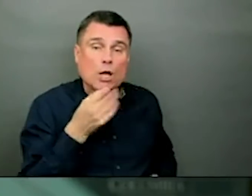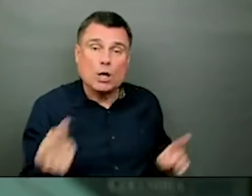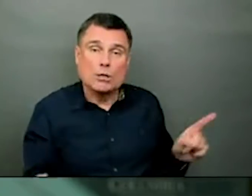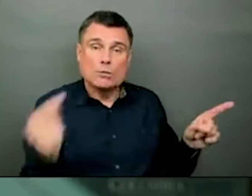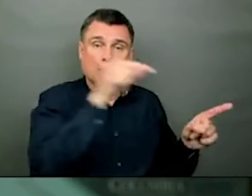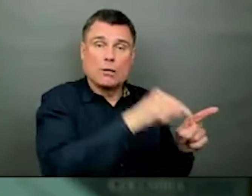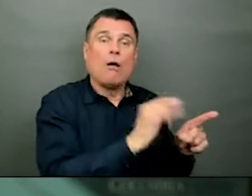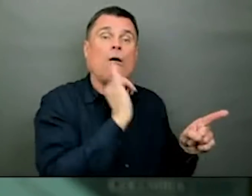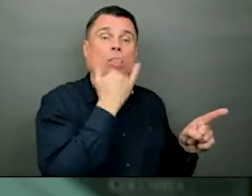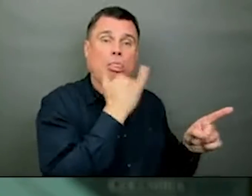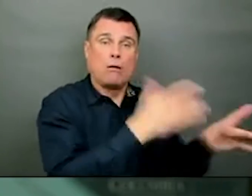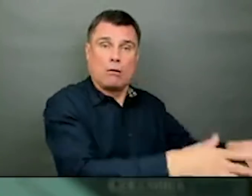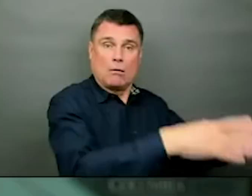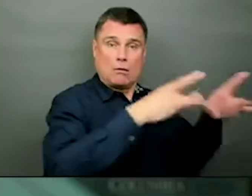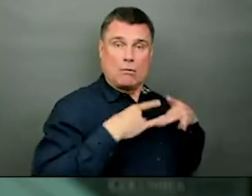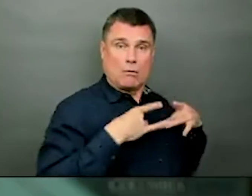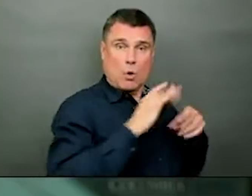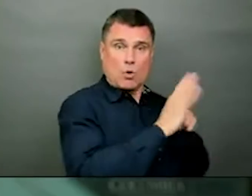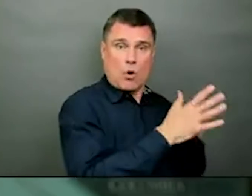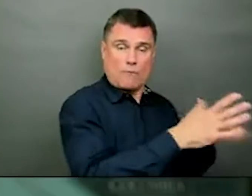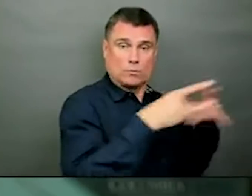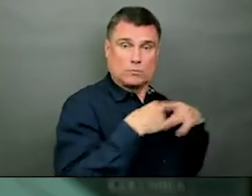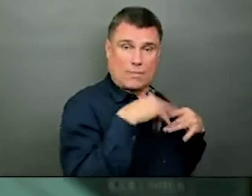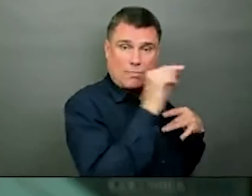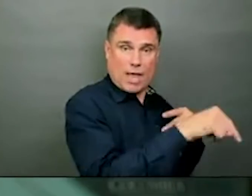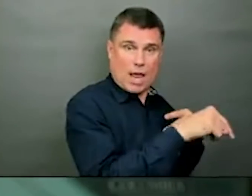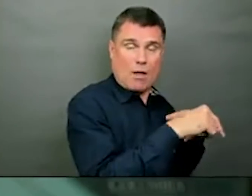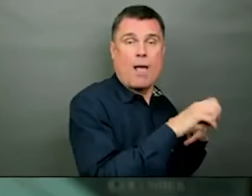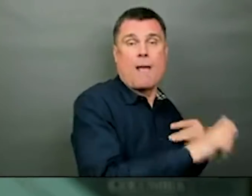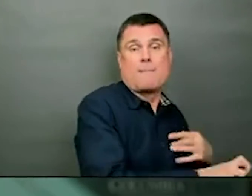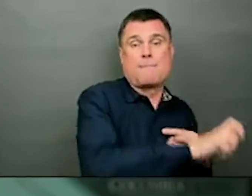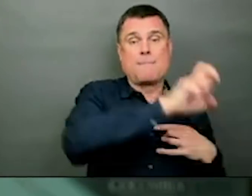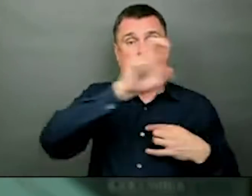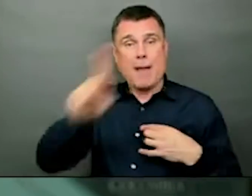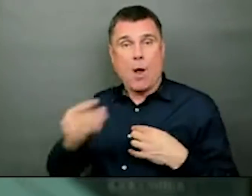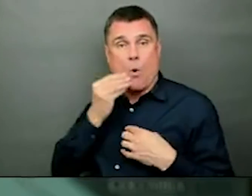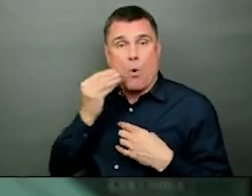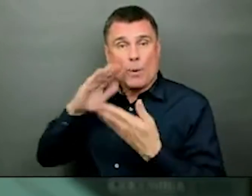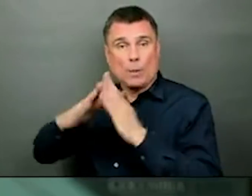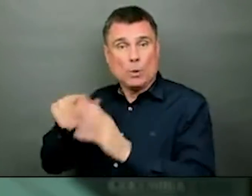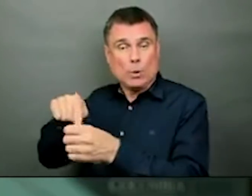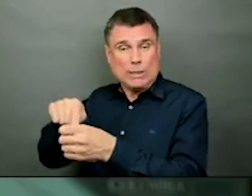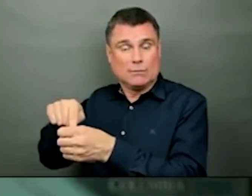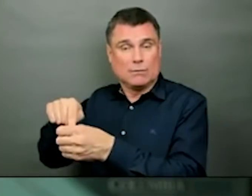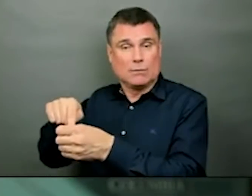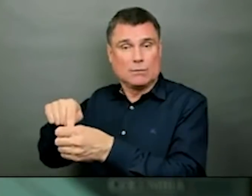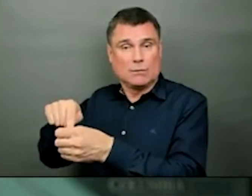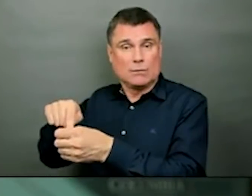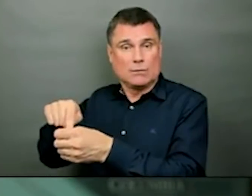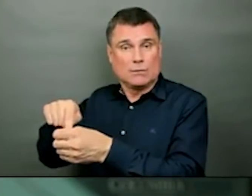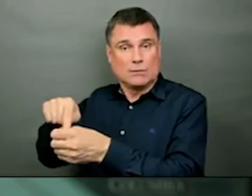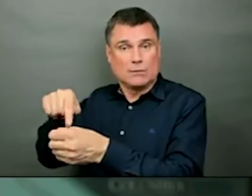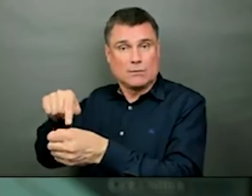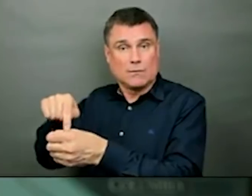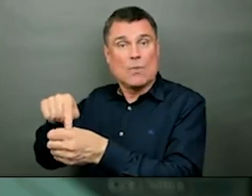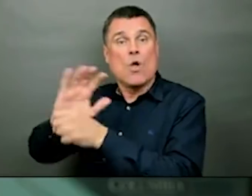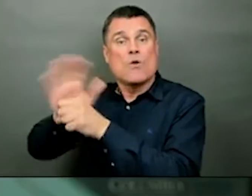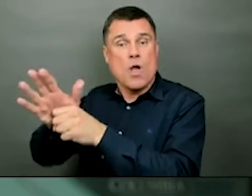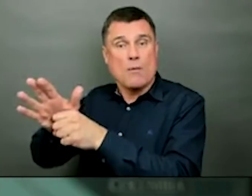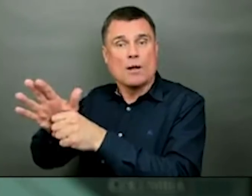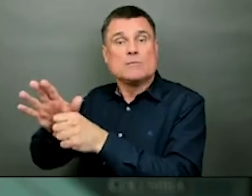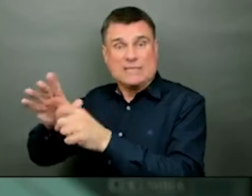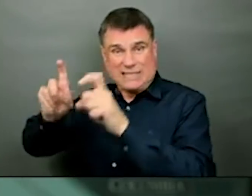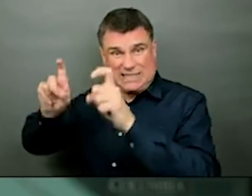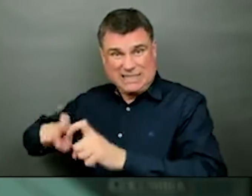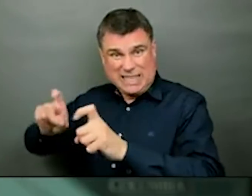were in Whistler, and you returned home, and you tested positive in, say, Fraser Health, that would count as a Fraser Health case,